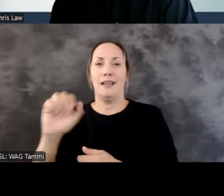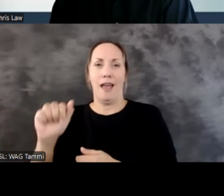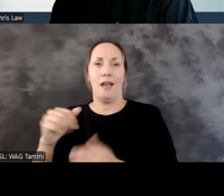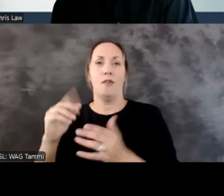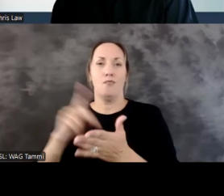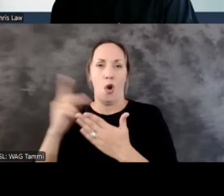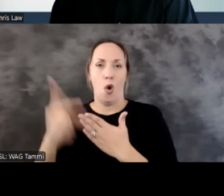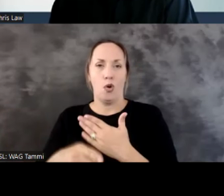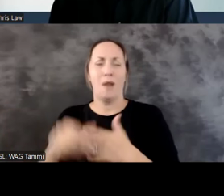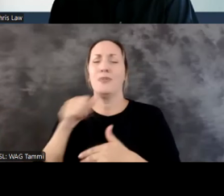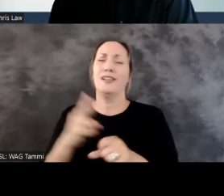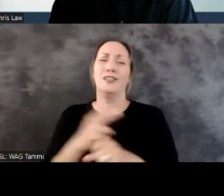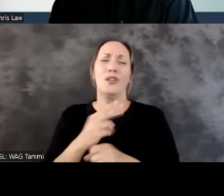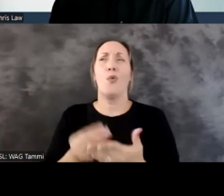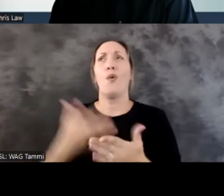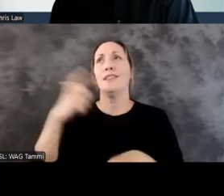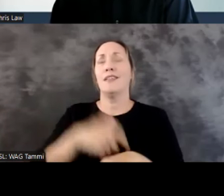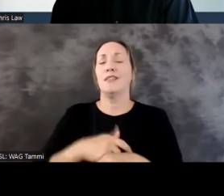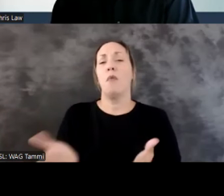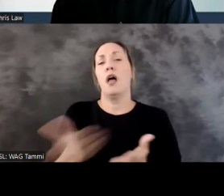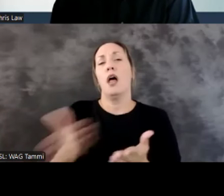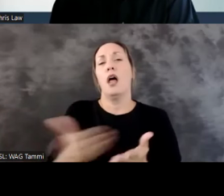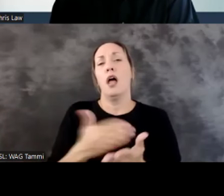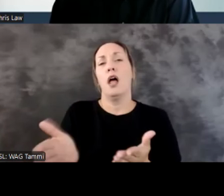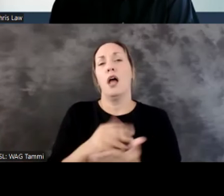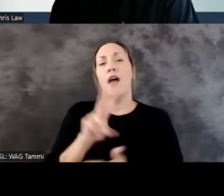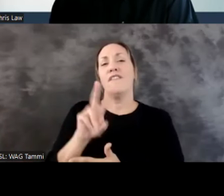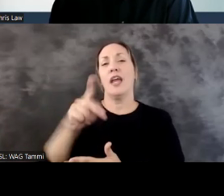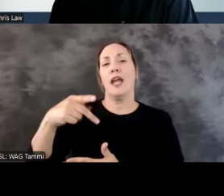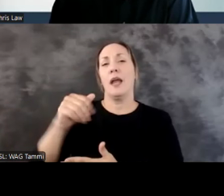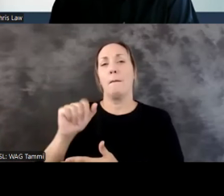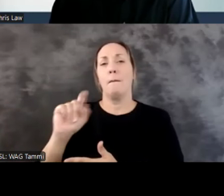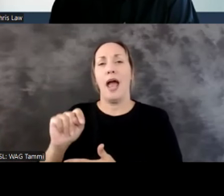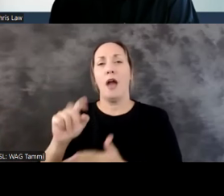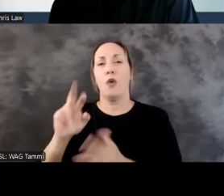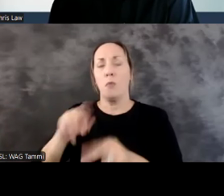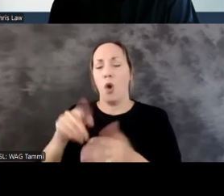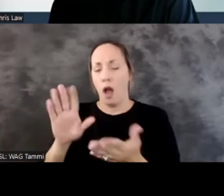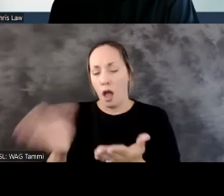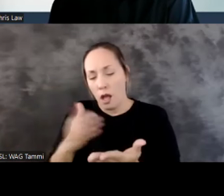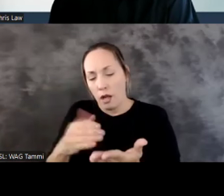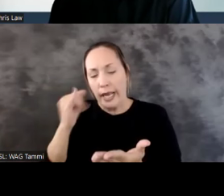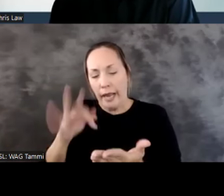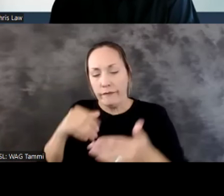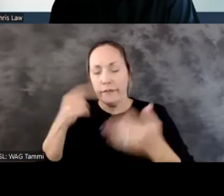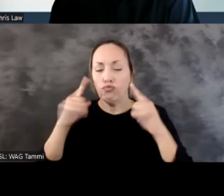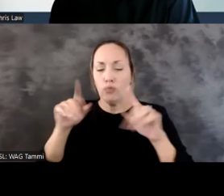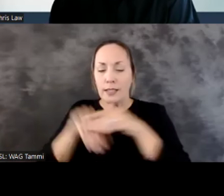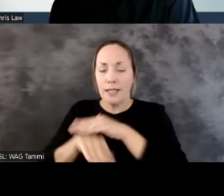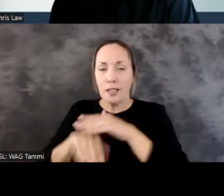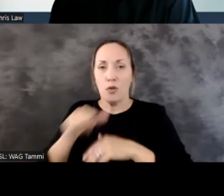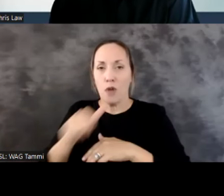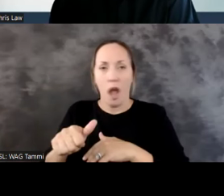through 80-page VPAT reports to try to find out whether something was accessible or not. Those